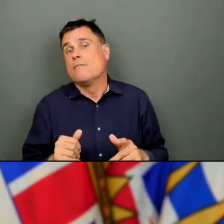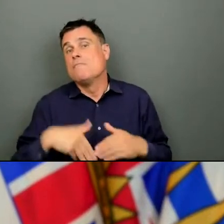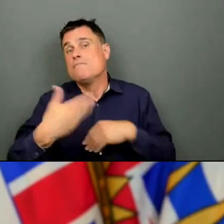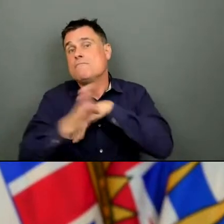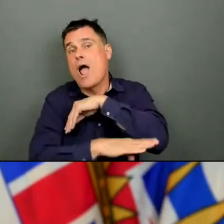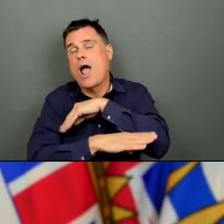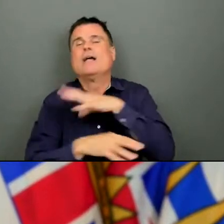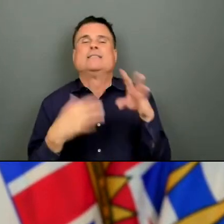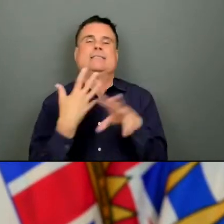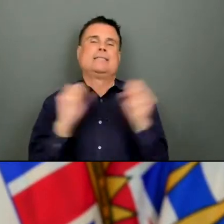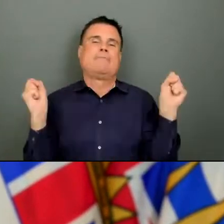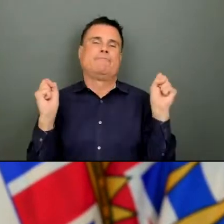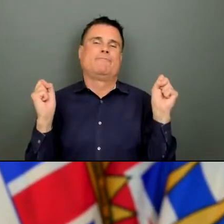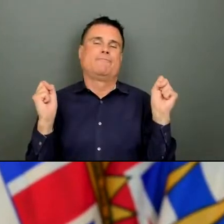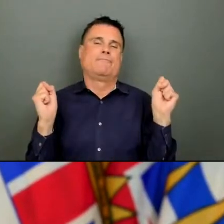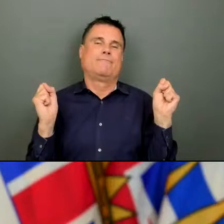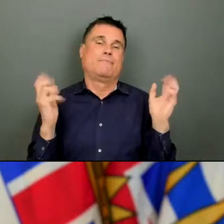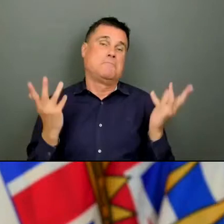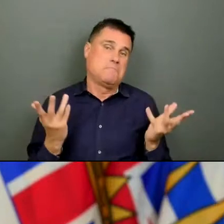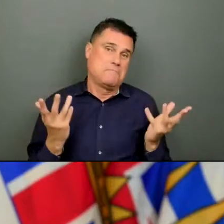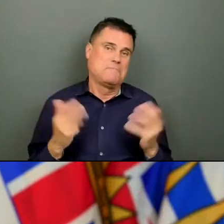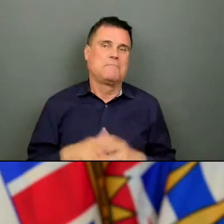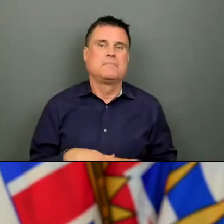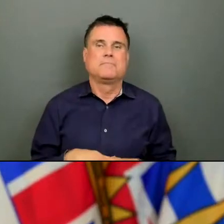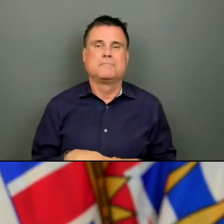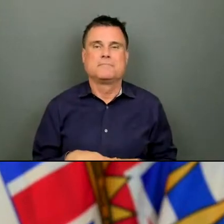we're learning as we go. And